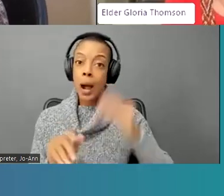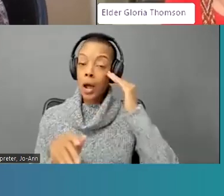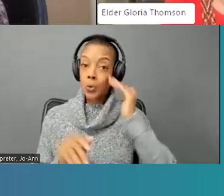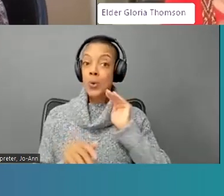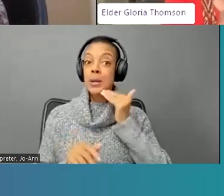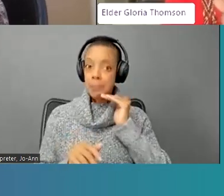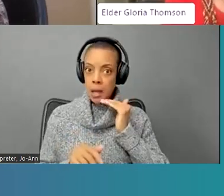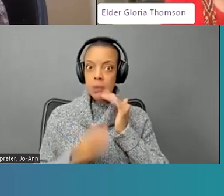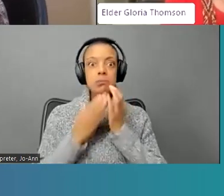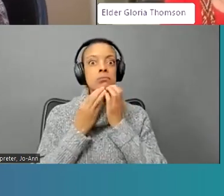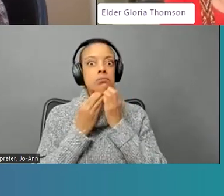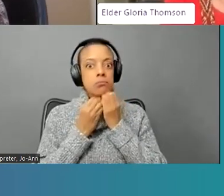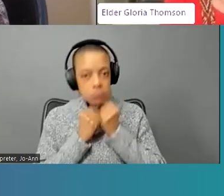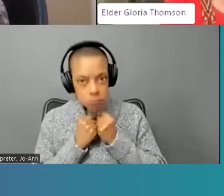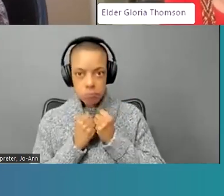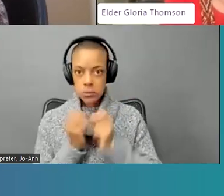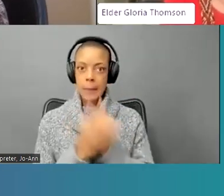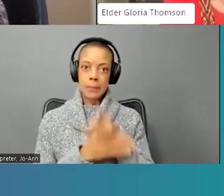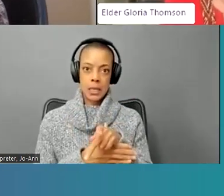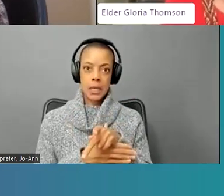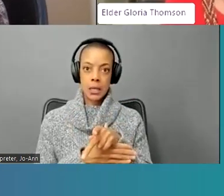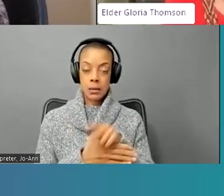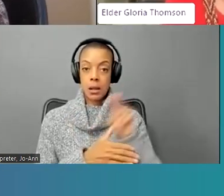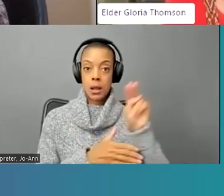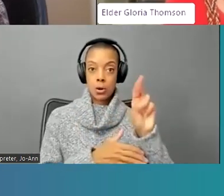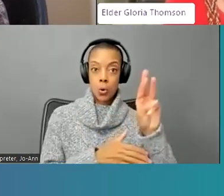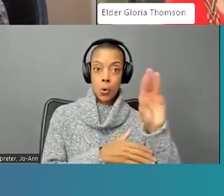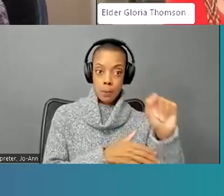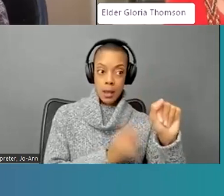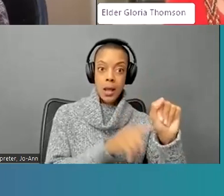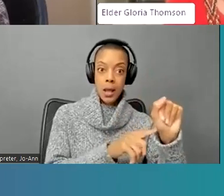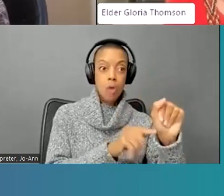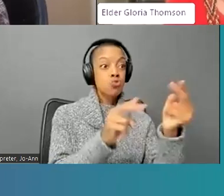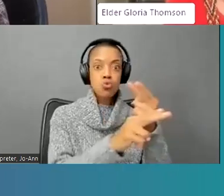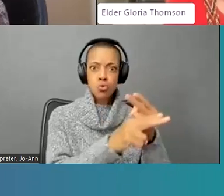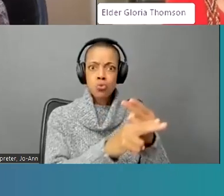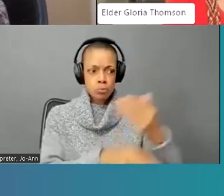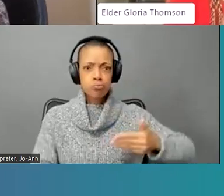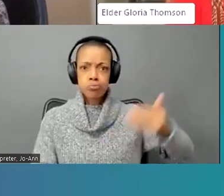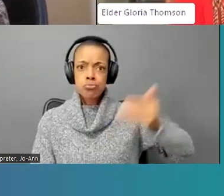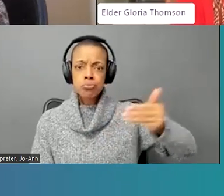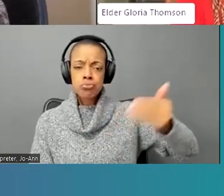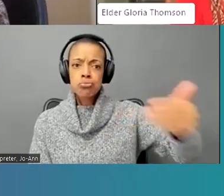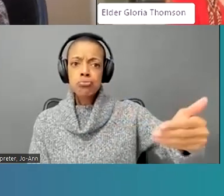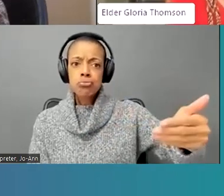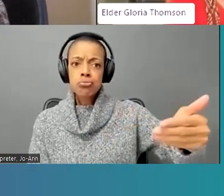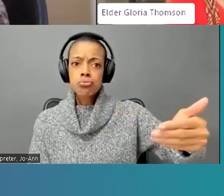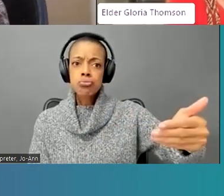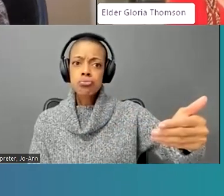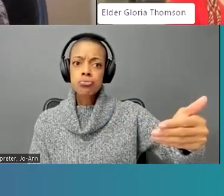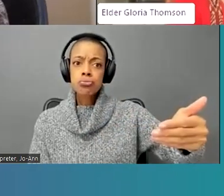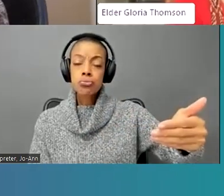plant, that Norma, you would use it regularly. So I'm giving you